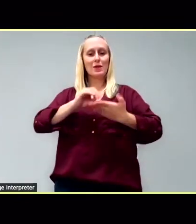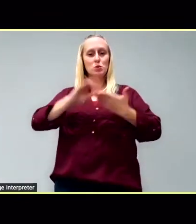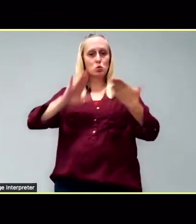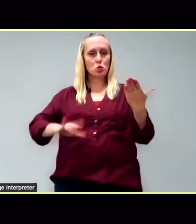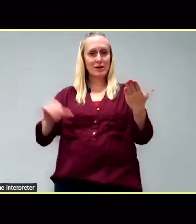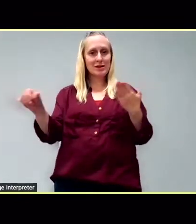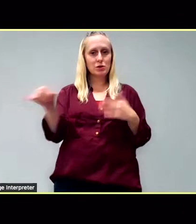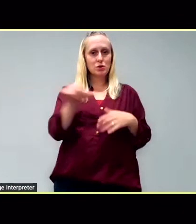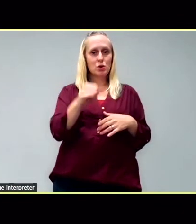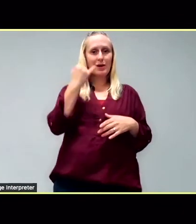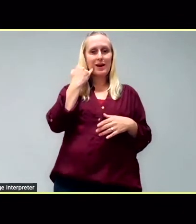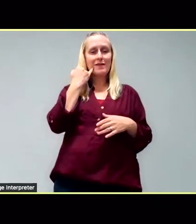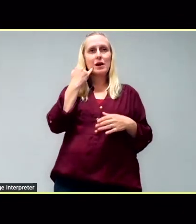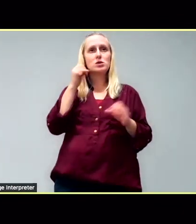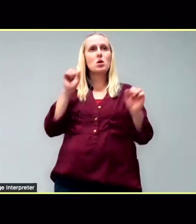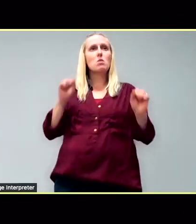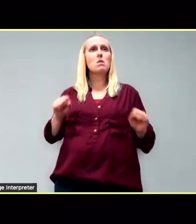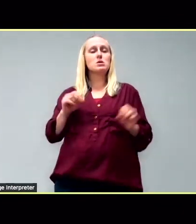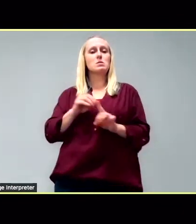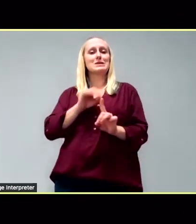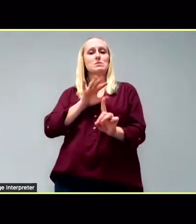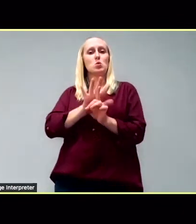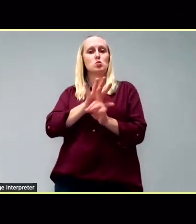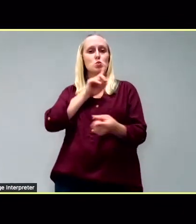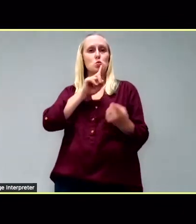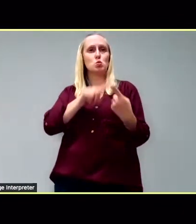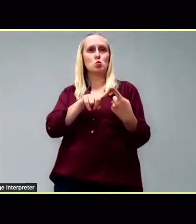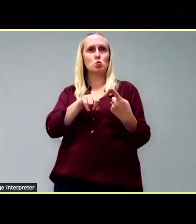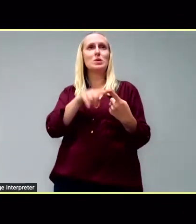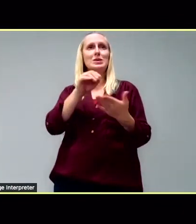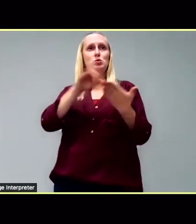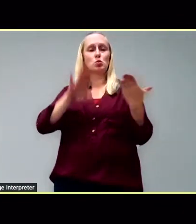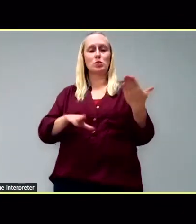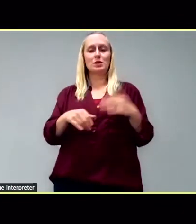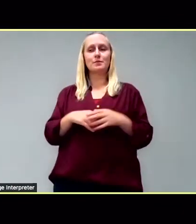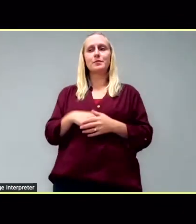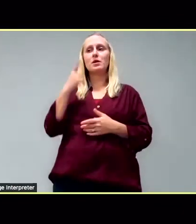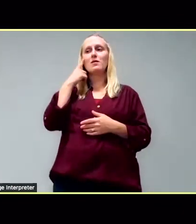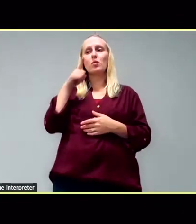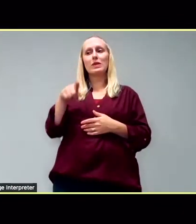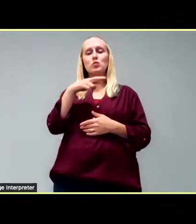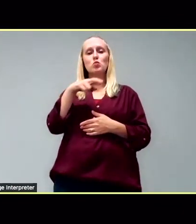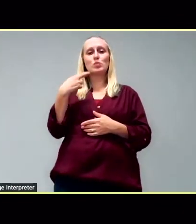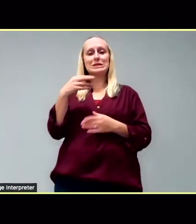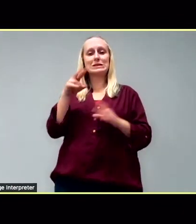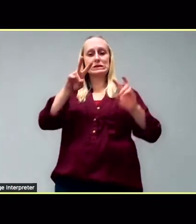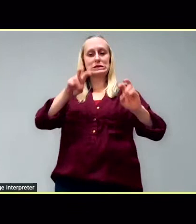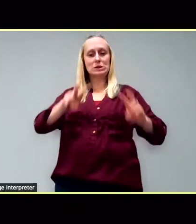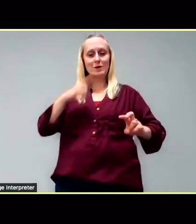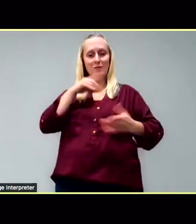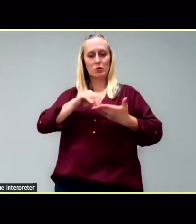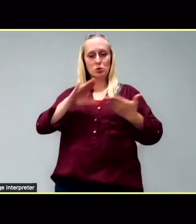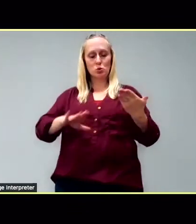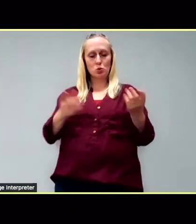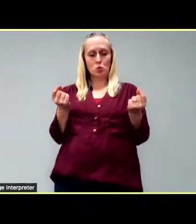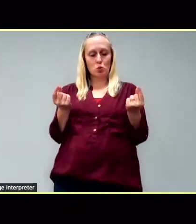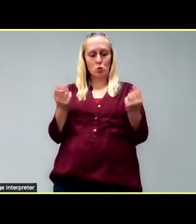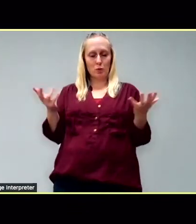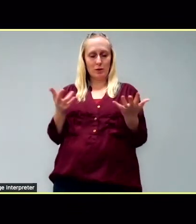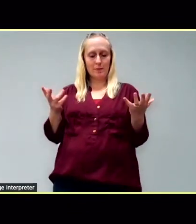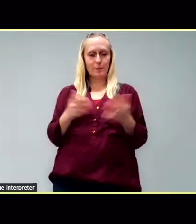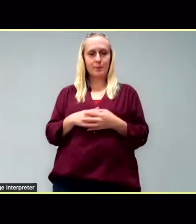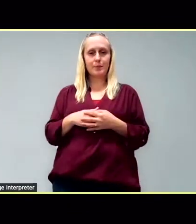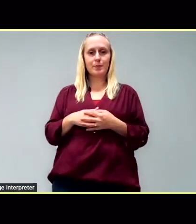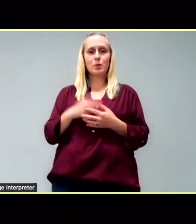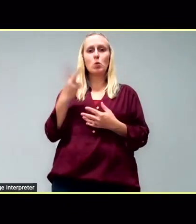not there's potential exposure to a student. In doing this risk assessment for the student, what we did is, even though it's